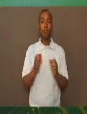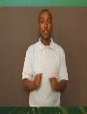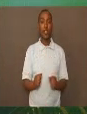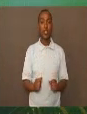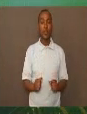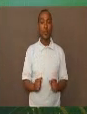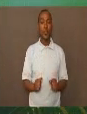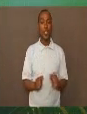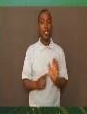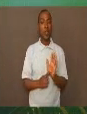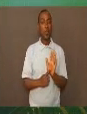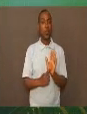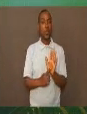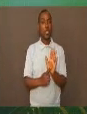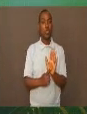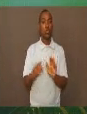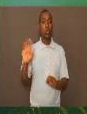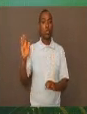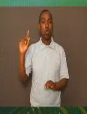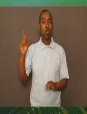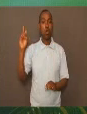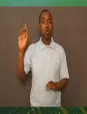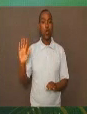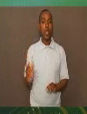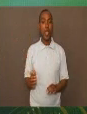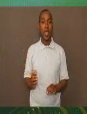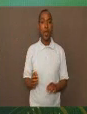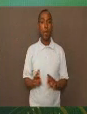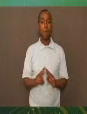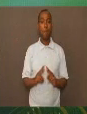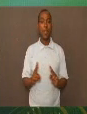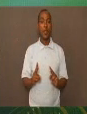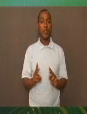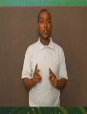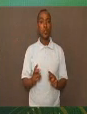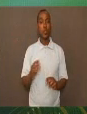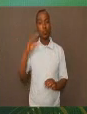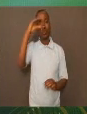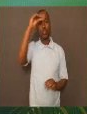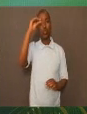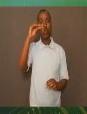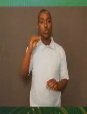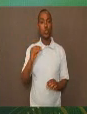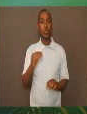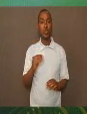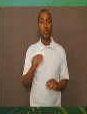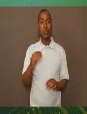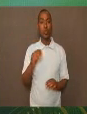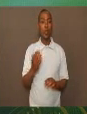early symptoms of gonorrhea are usually spotted in men before